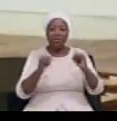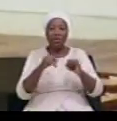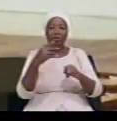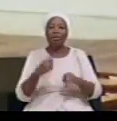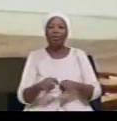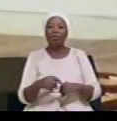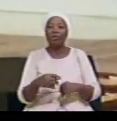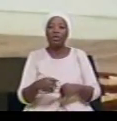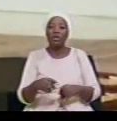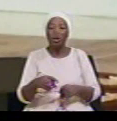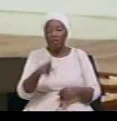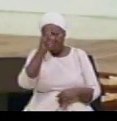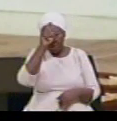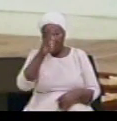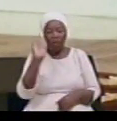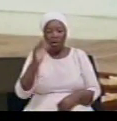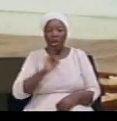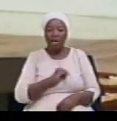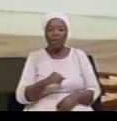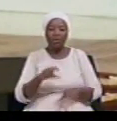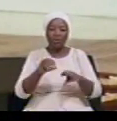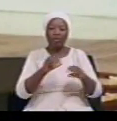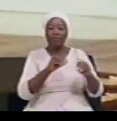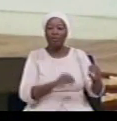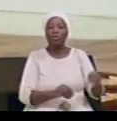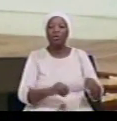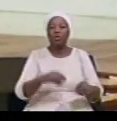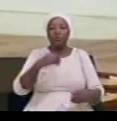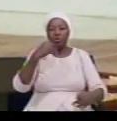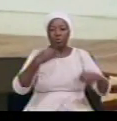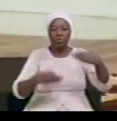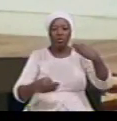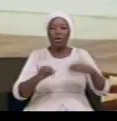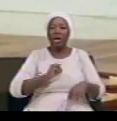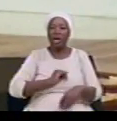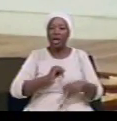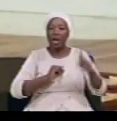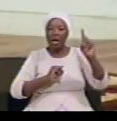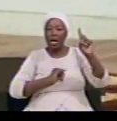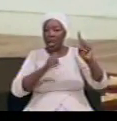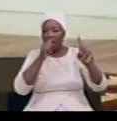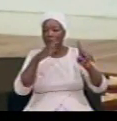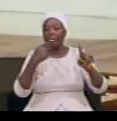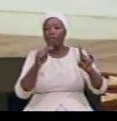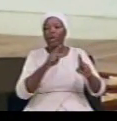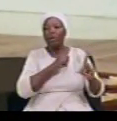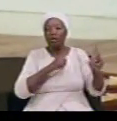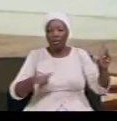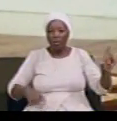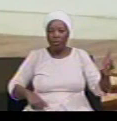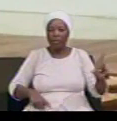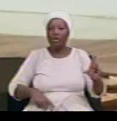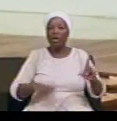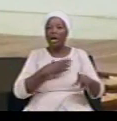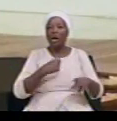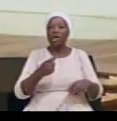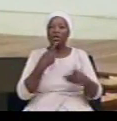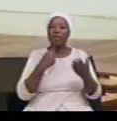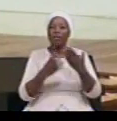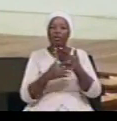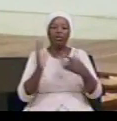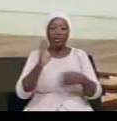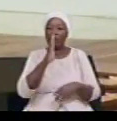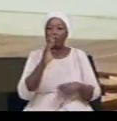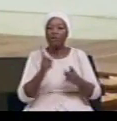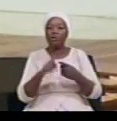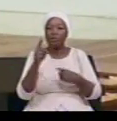the Lord, and the blood shall be to you for a token upon